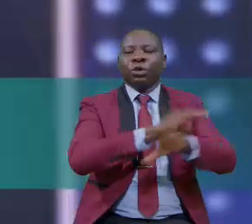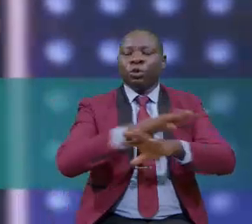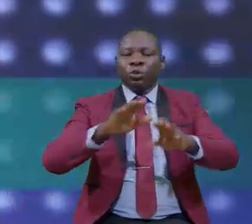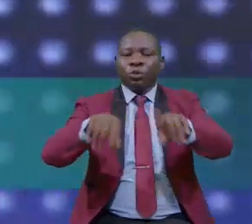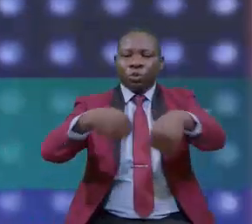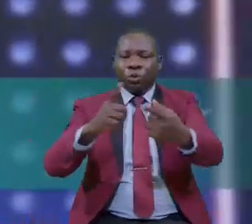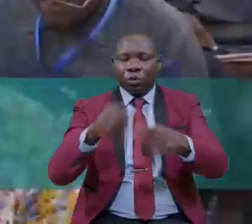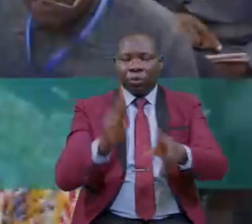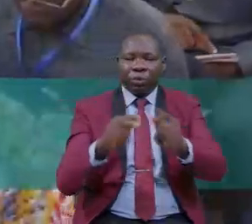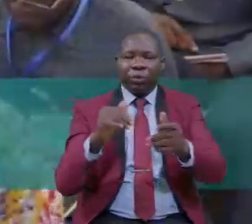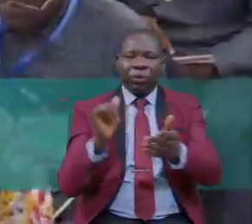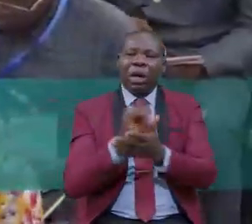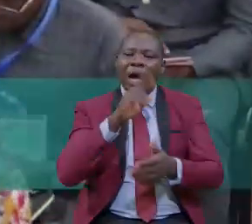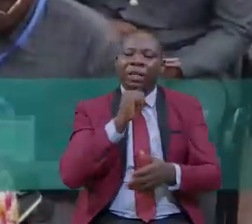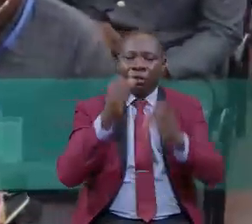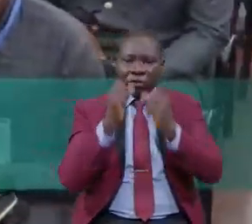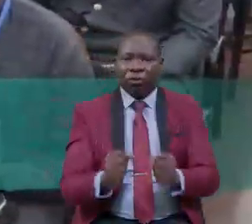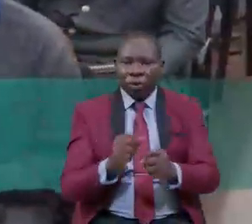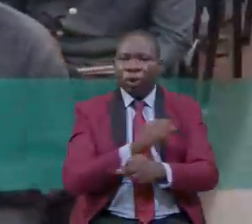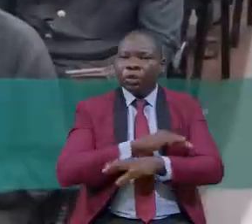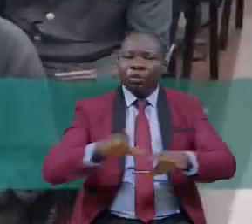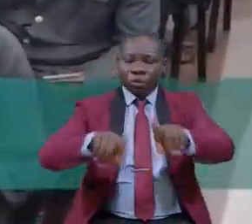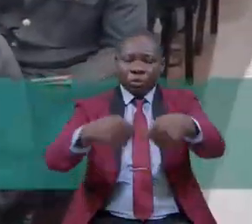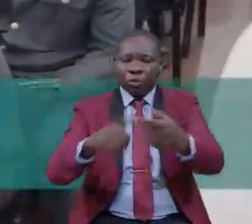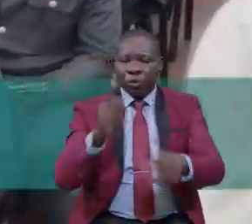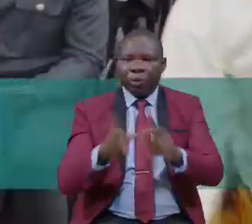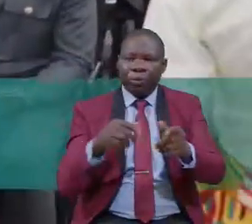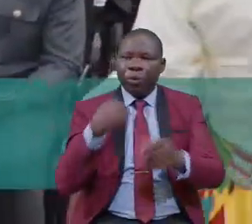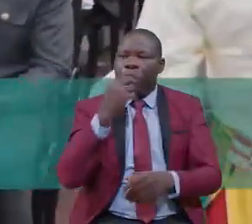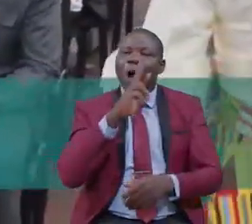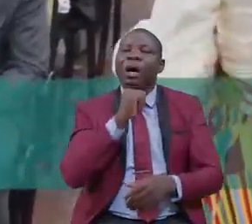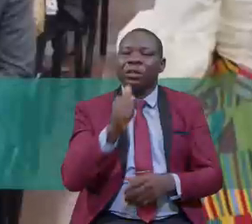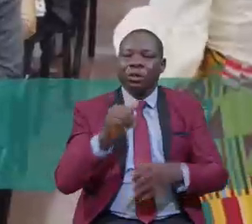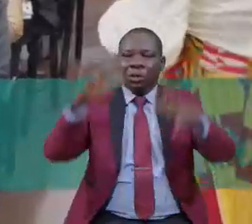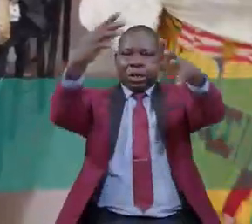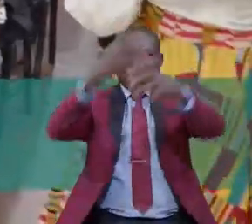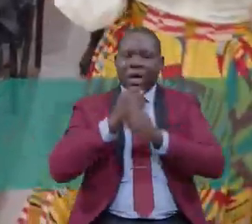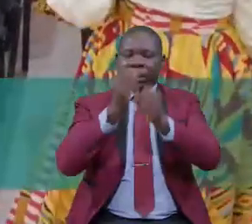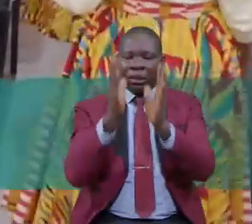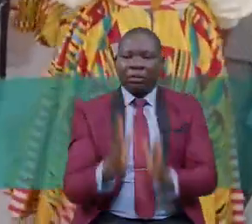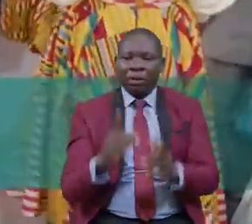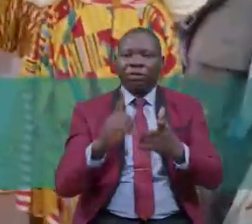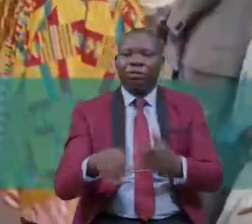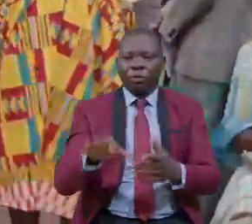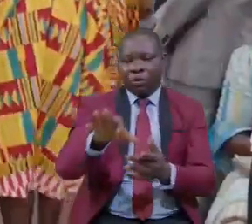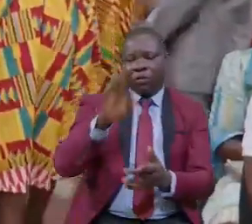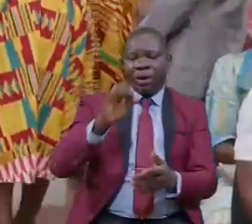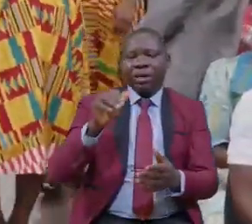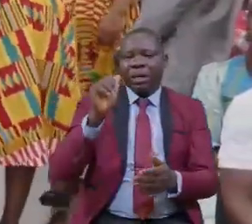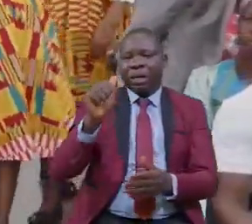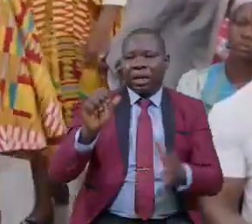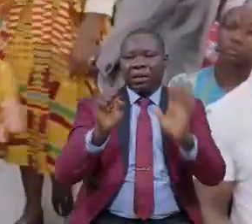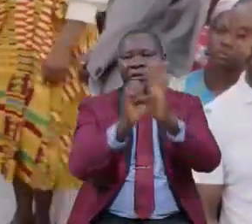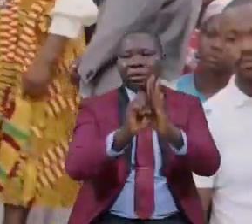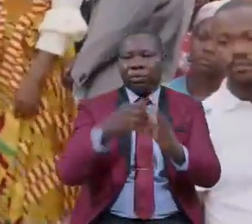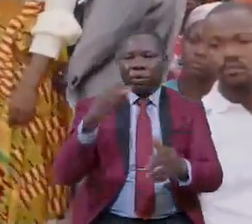are not visionary. Don't go to the people who are not achievers to find a model of